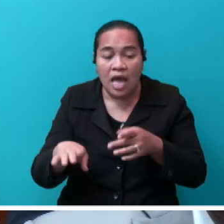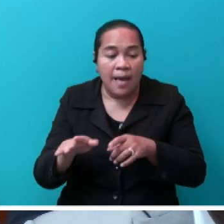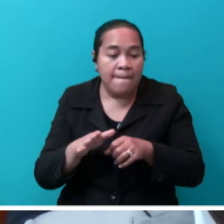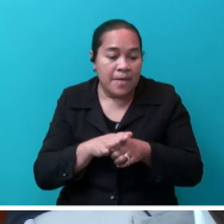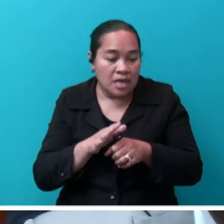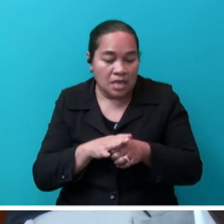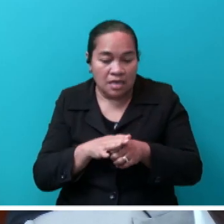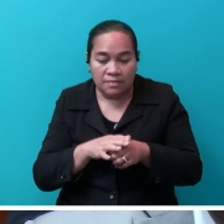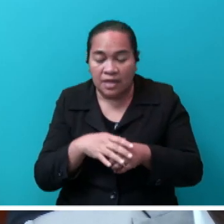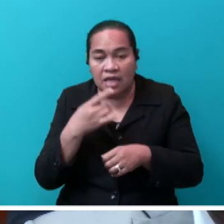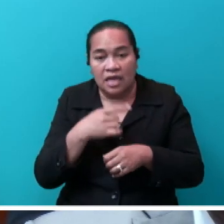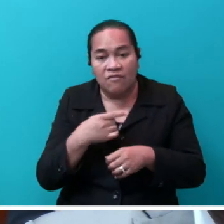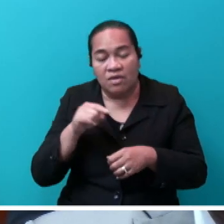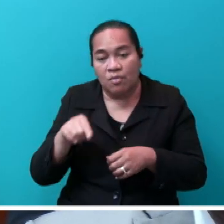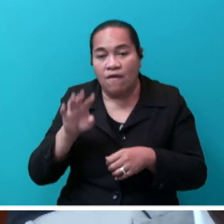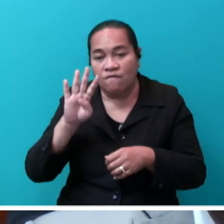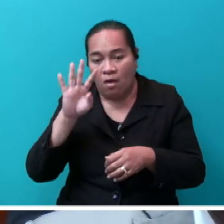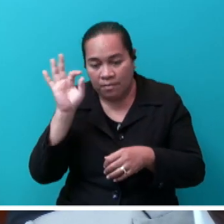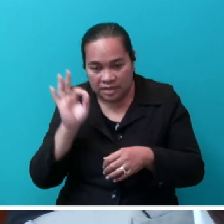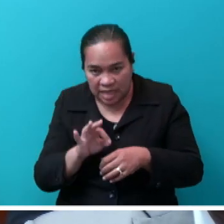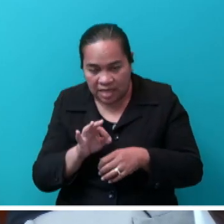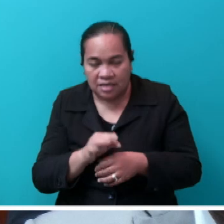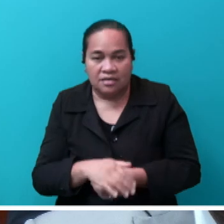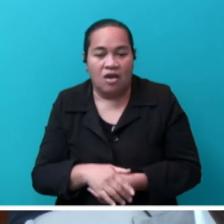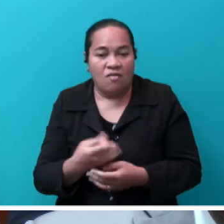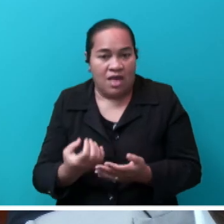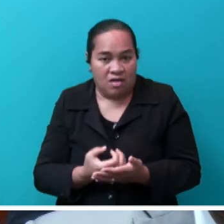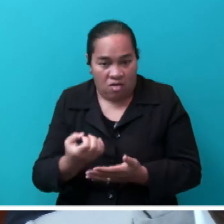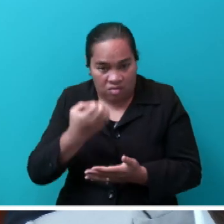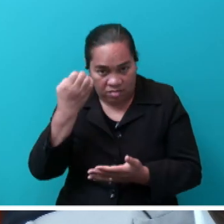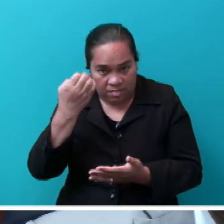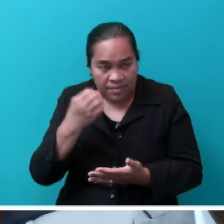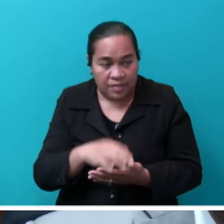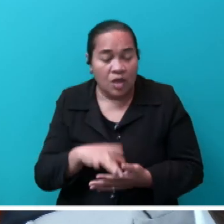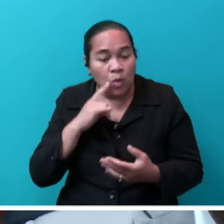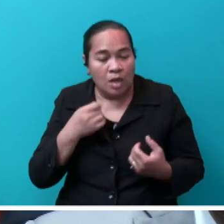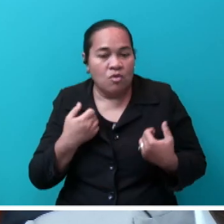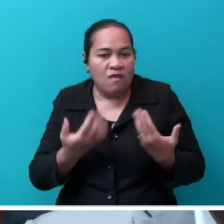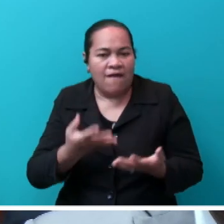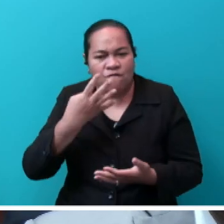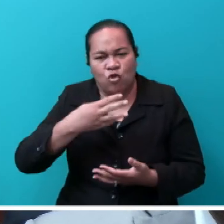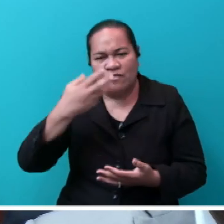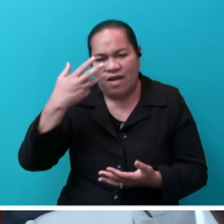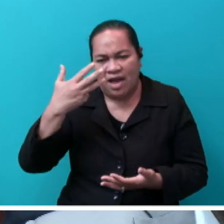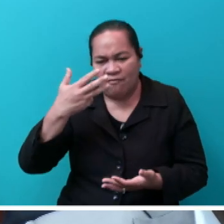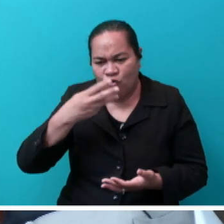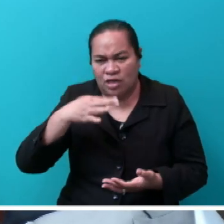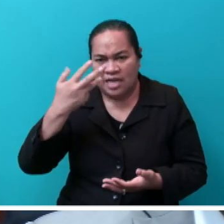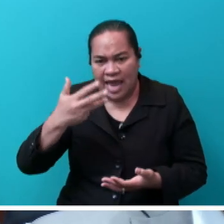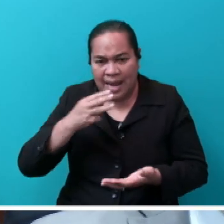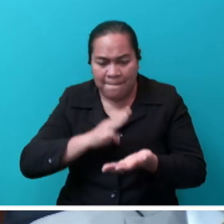11.4% of the entire economic landscape. It will provide 449 million jobs, nearly 12.2%